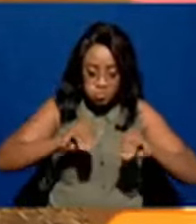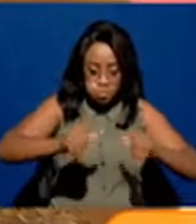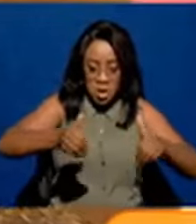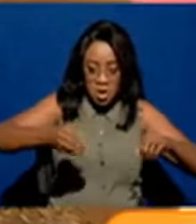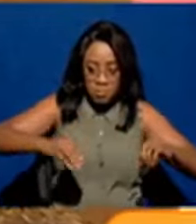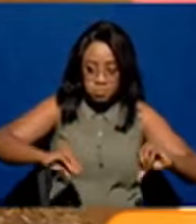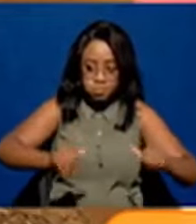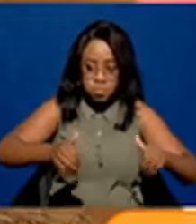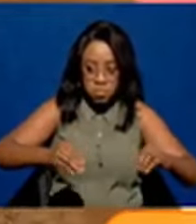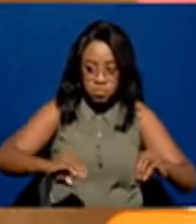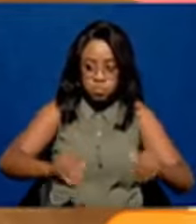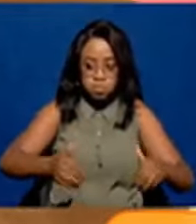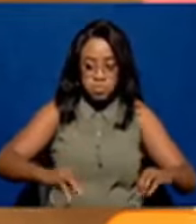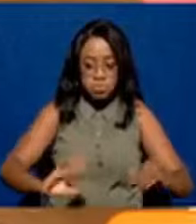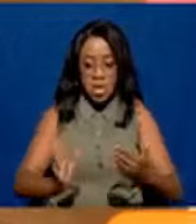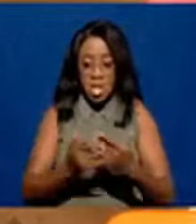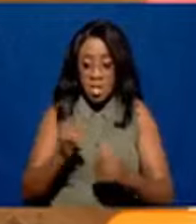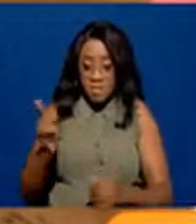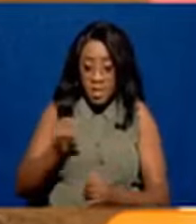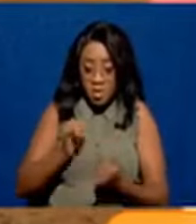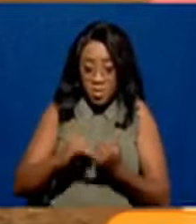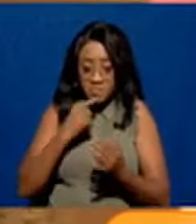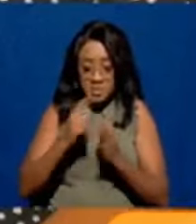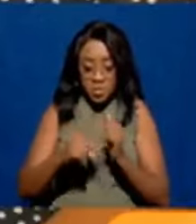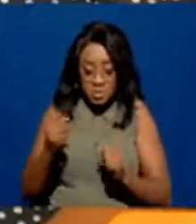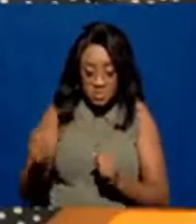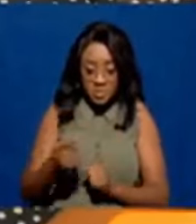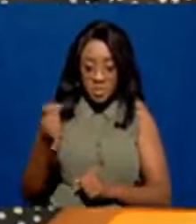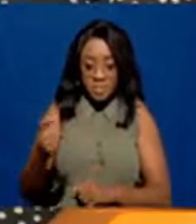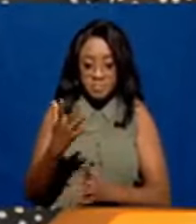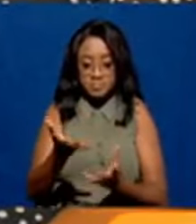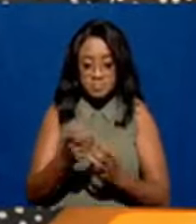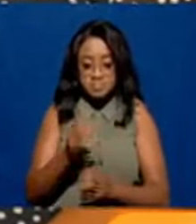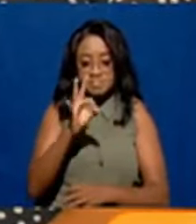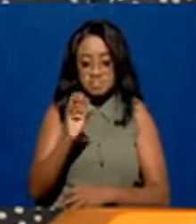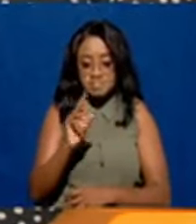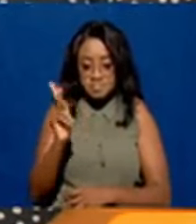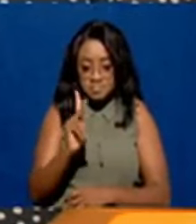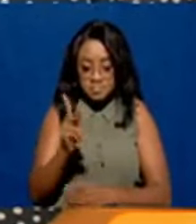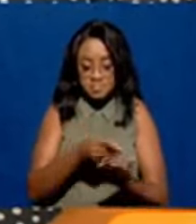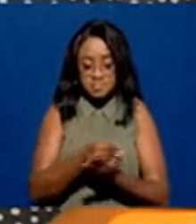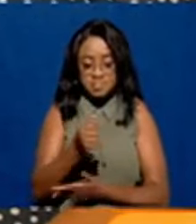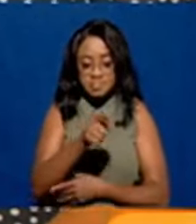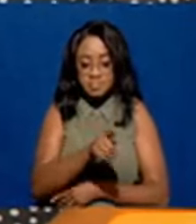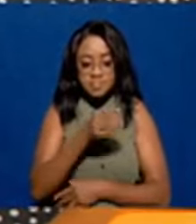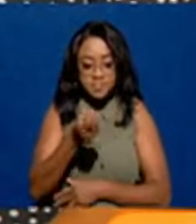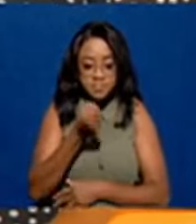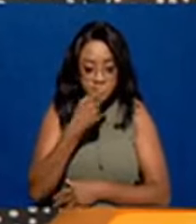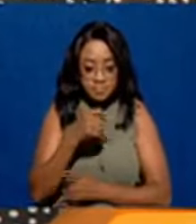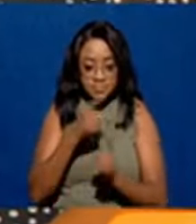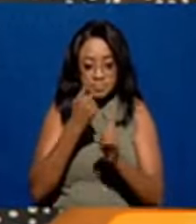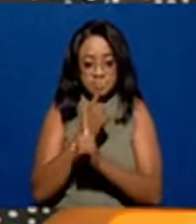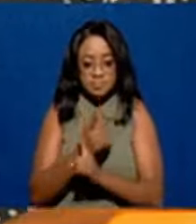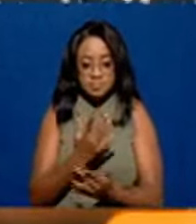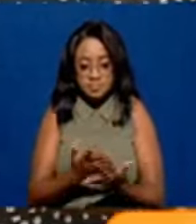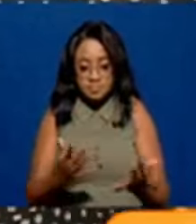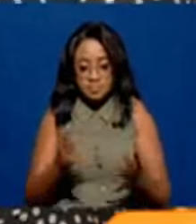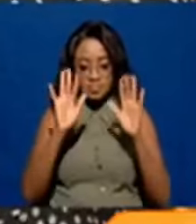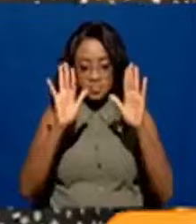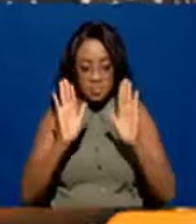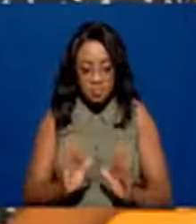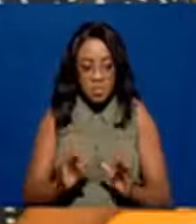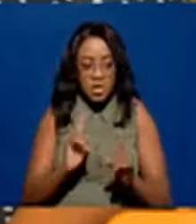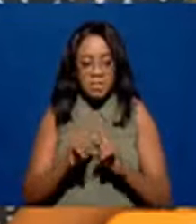wife says he needs at least 30,000 shillings a month to buy him medication and other essentials. What is